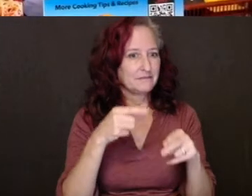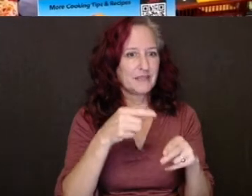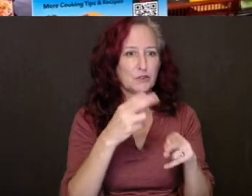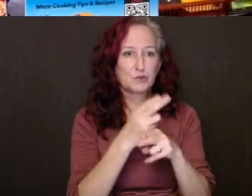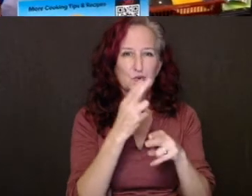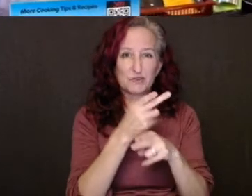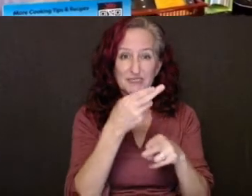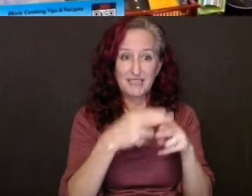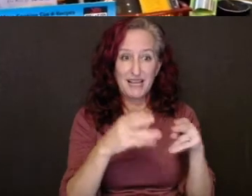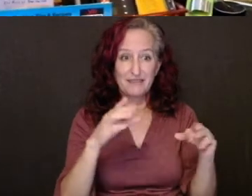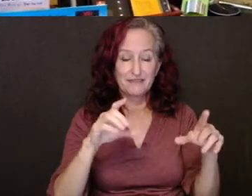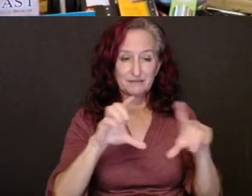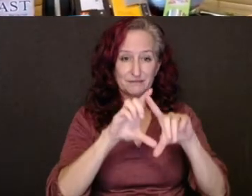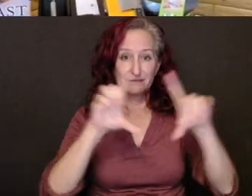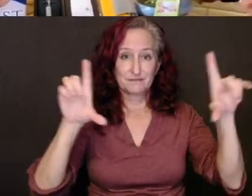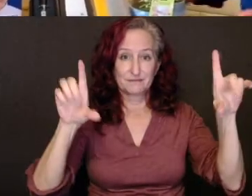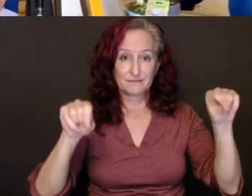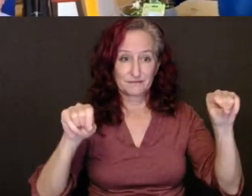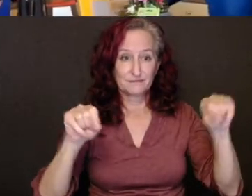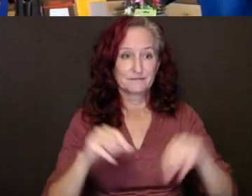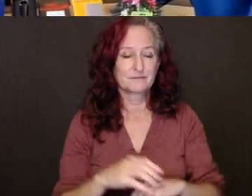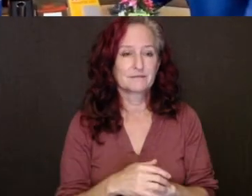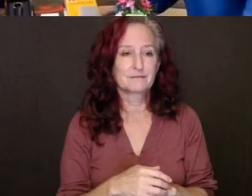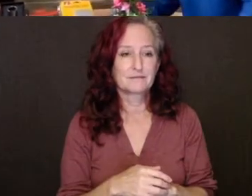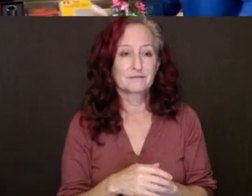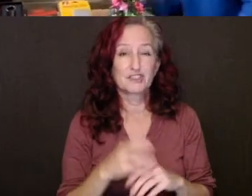Conference. But anyway, I want to show you,